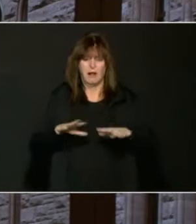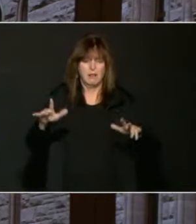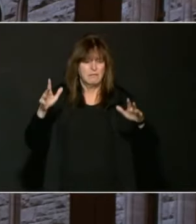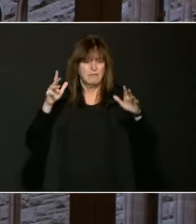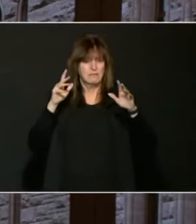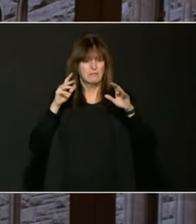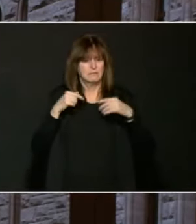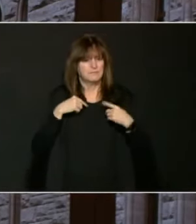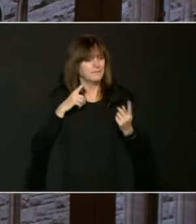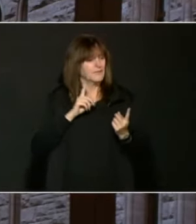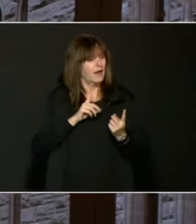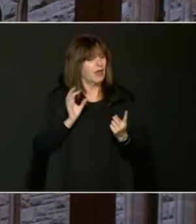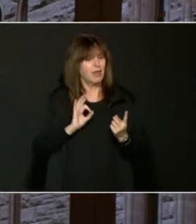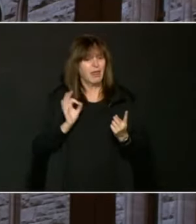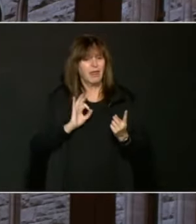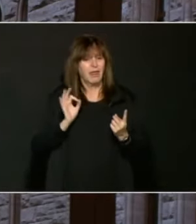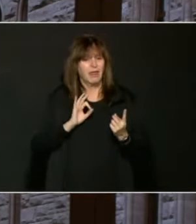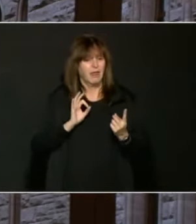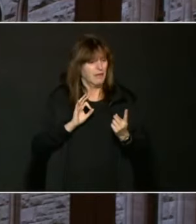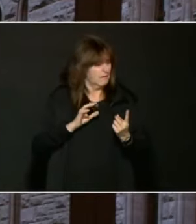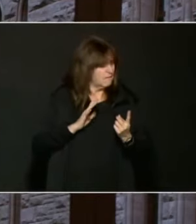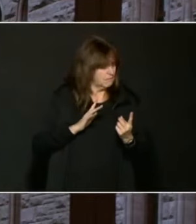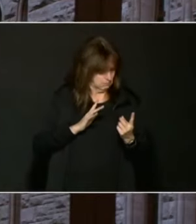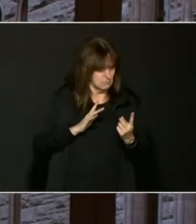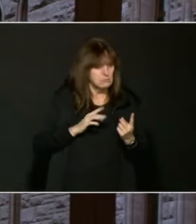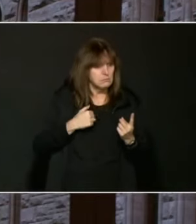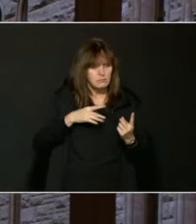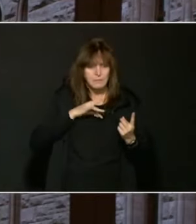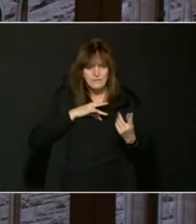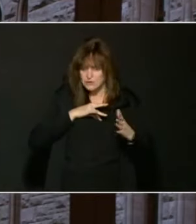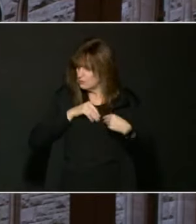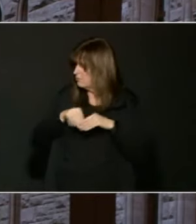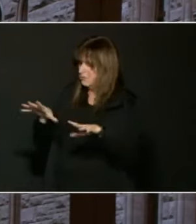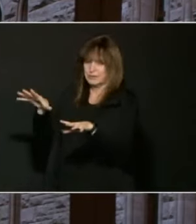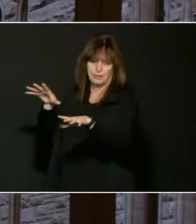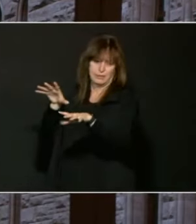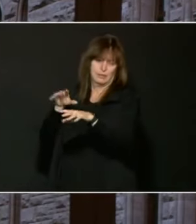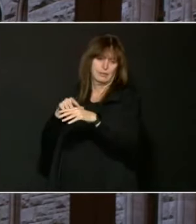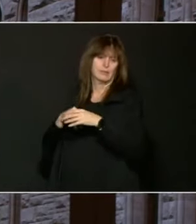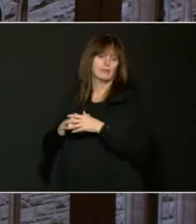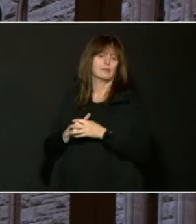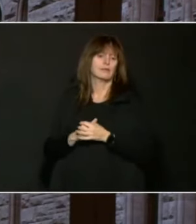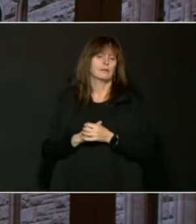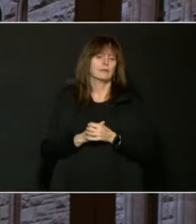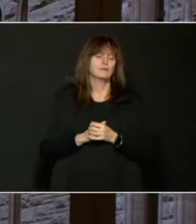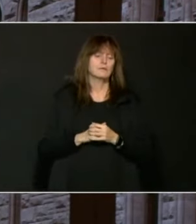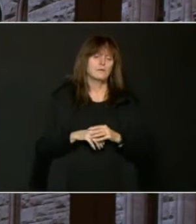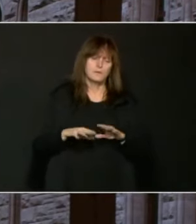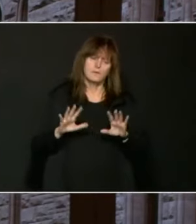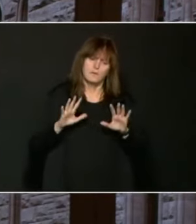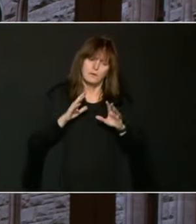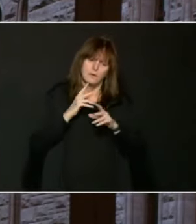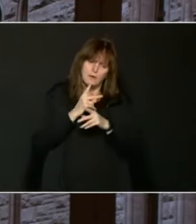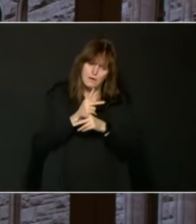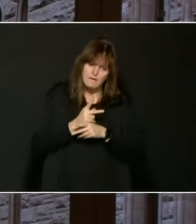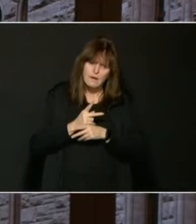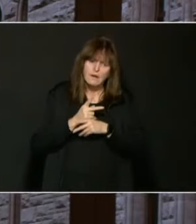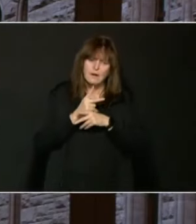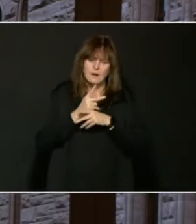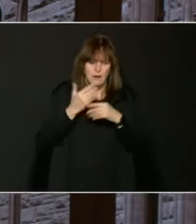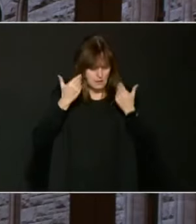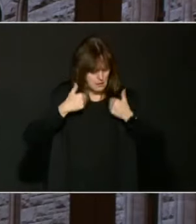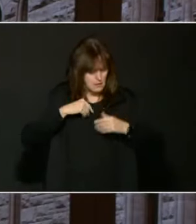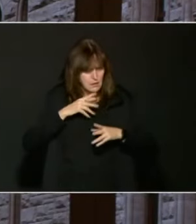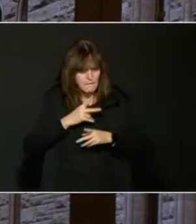have said it was safe, it may not be. And so you have to be even more vigilant personally, even if you find in your color zone,